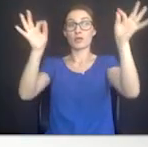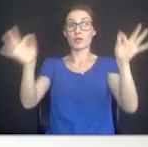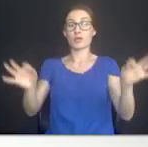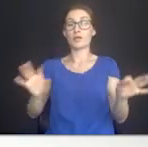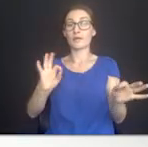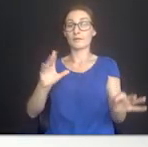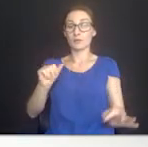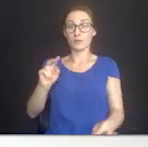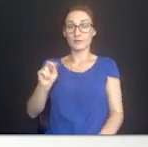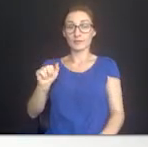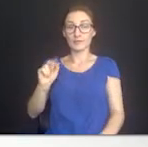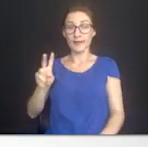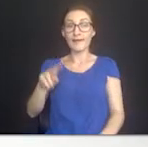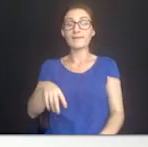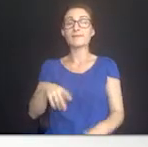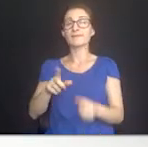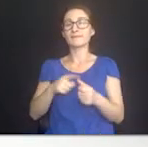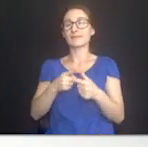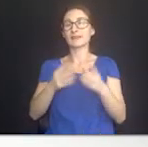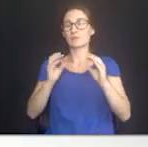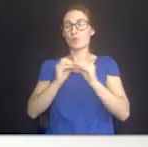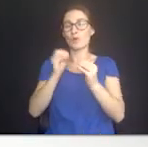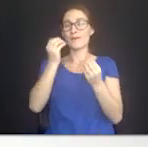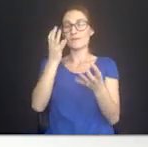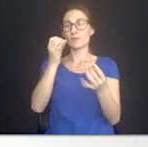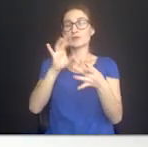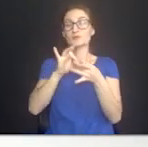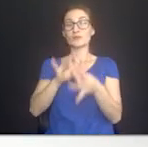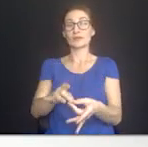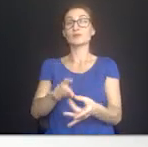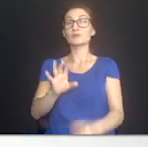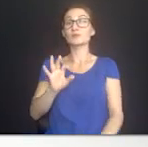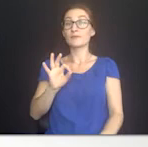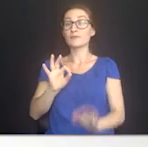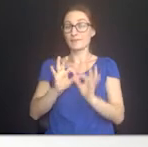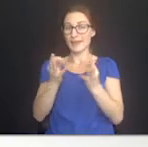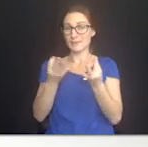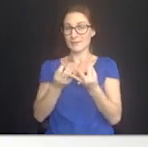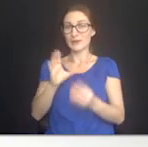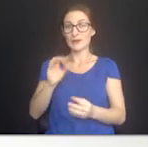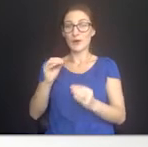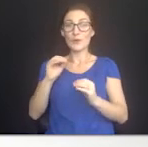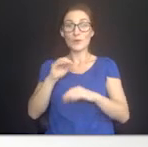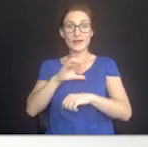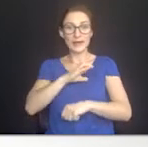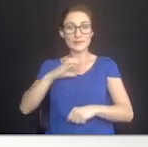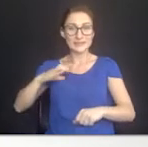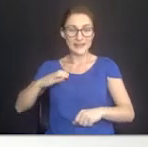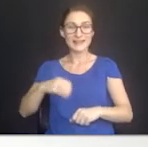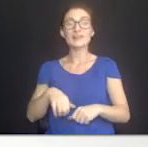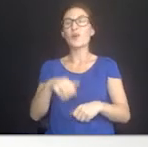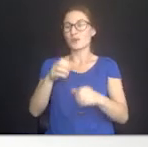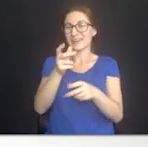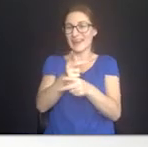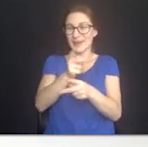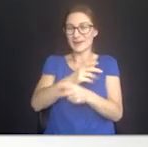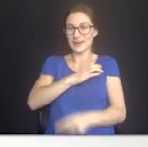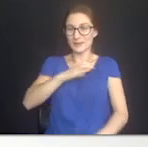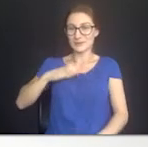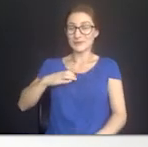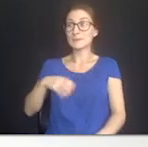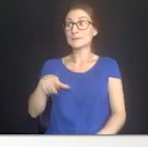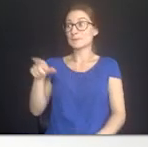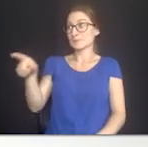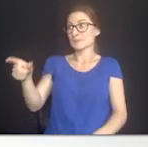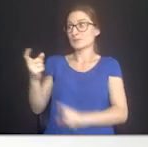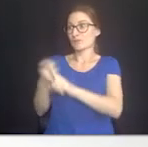of the Florida Navigator and then a little bit of information about our family care councils. And I was going to ask Marty if she wouldn't mind. She's one of our family care